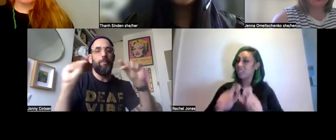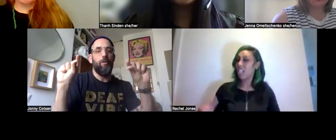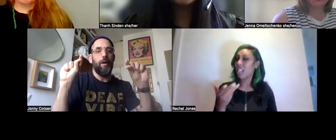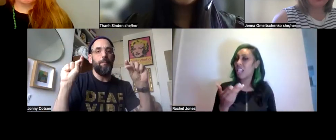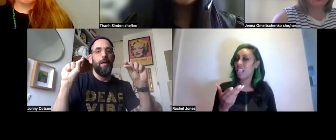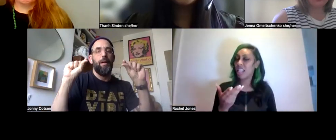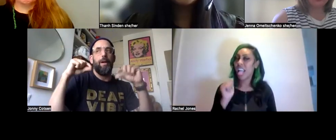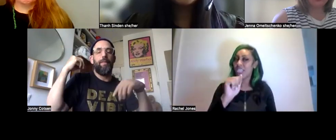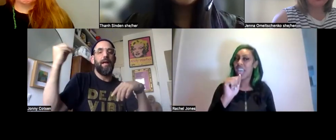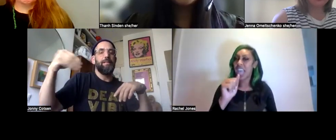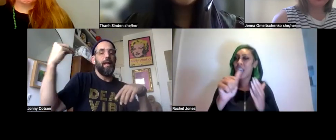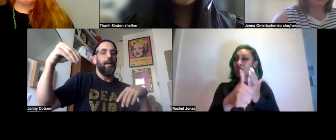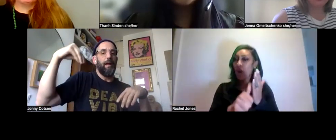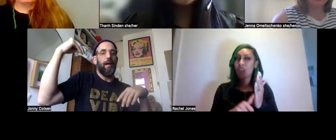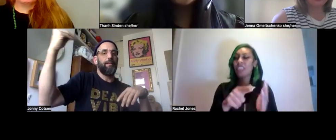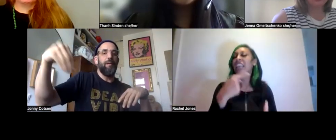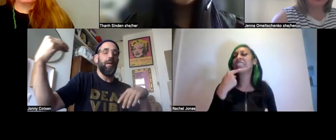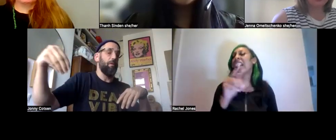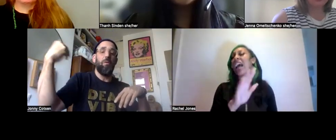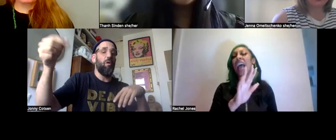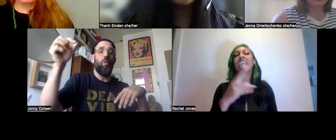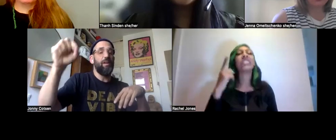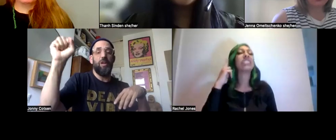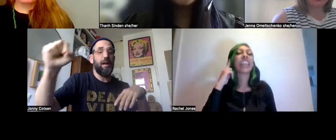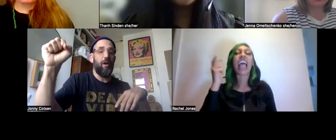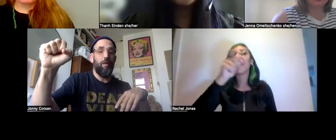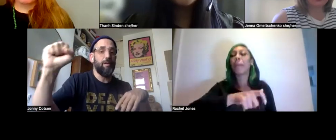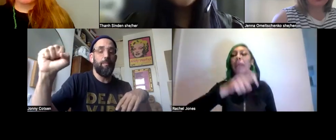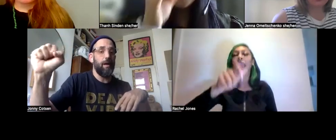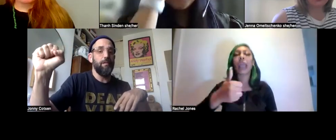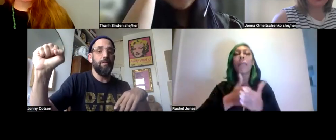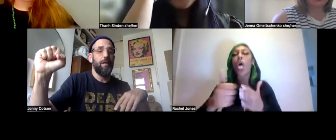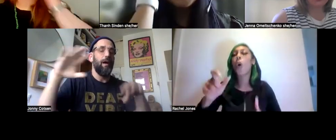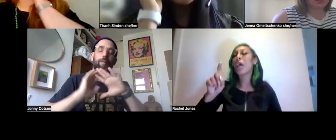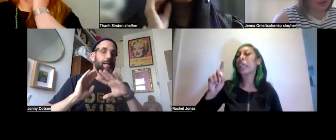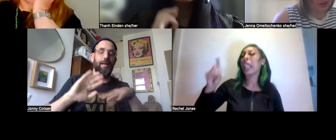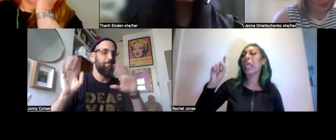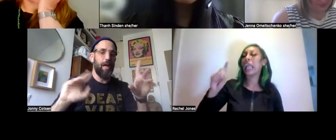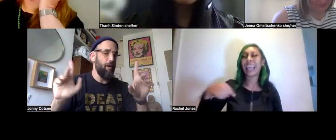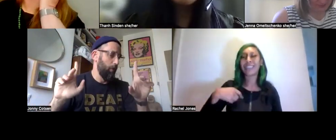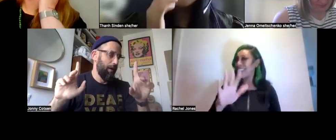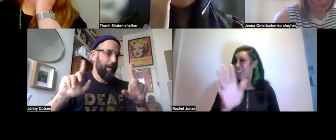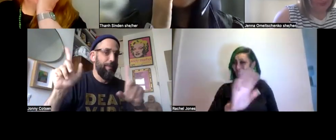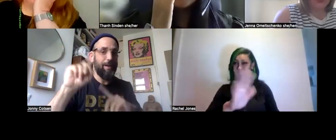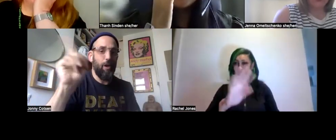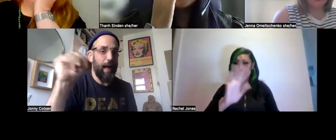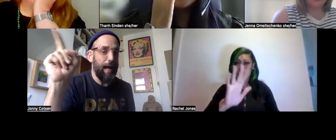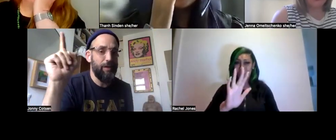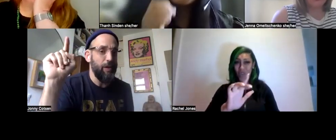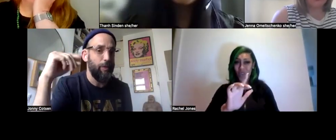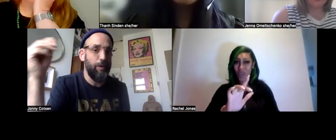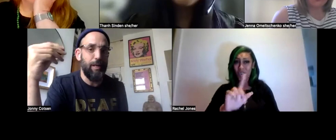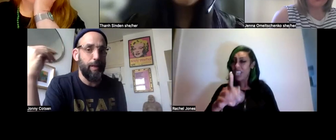on their program, because they're saying deaf people will always just click on the subtitles. But I'm saying no. That's